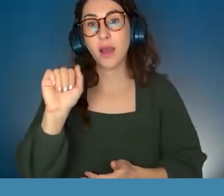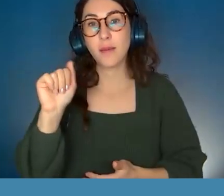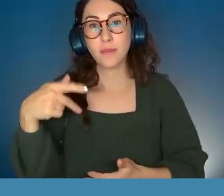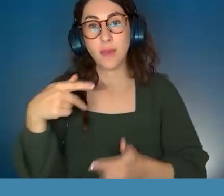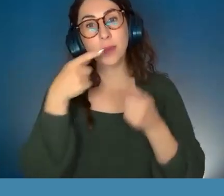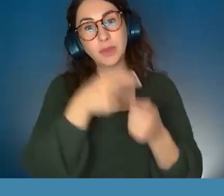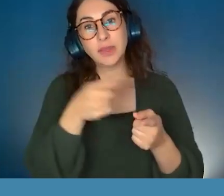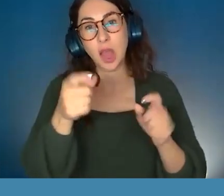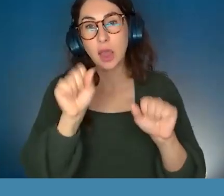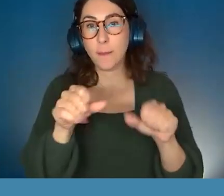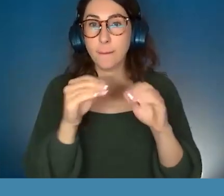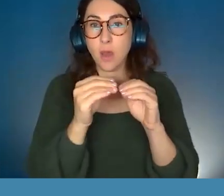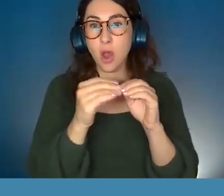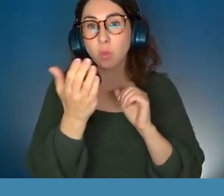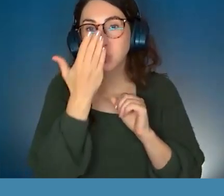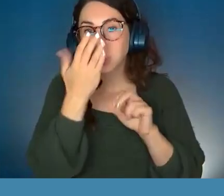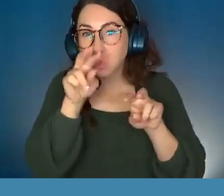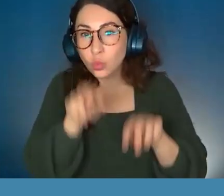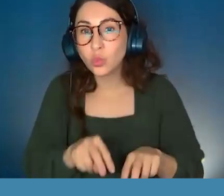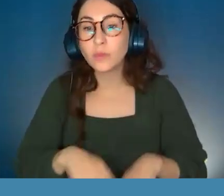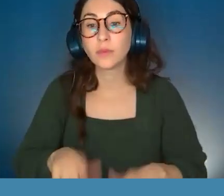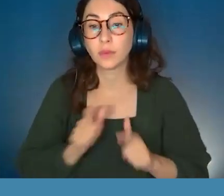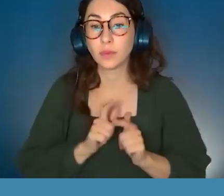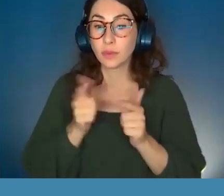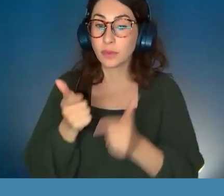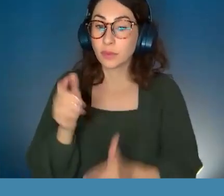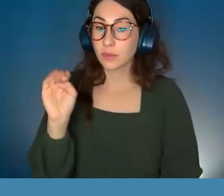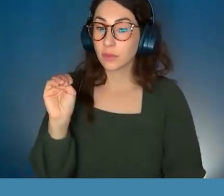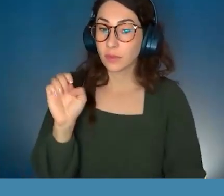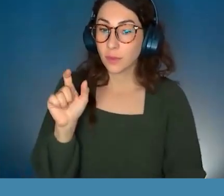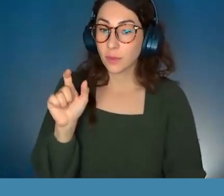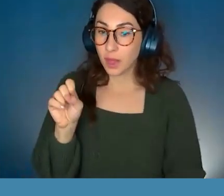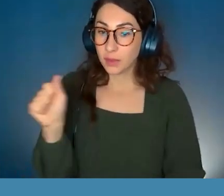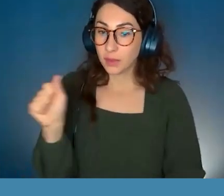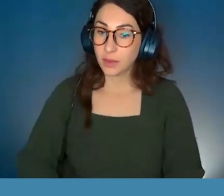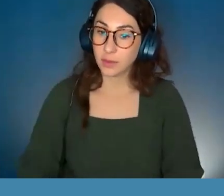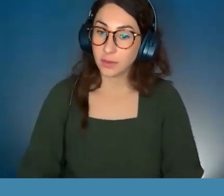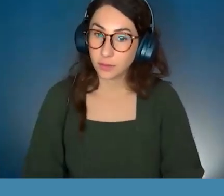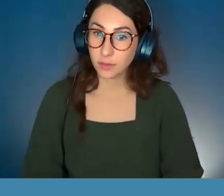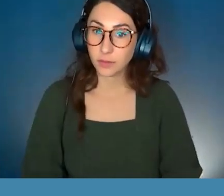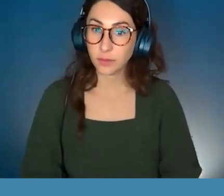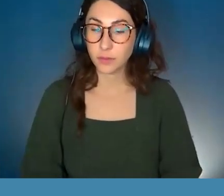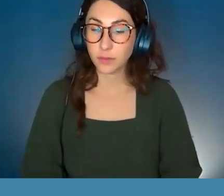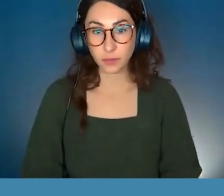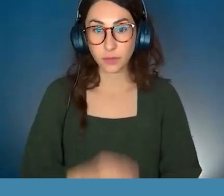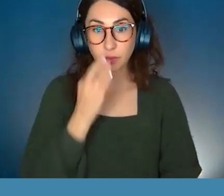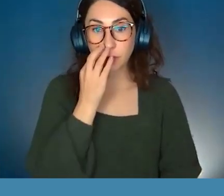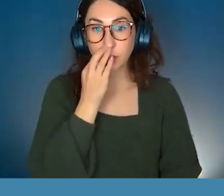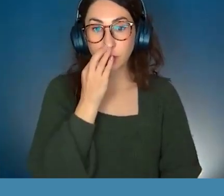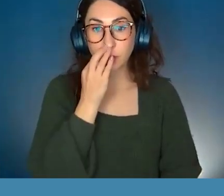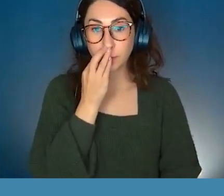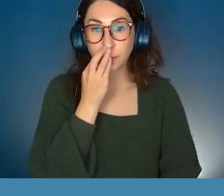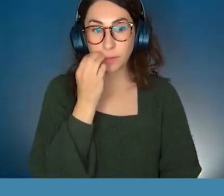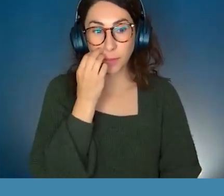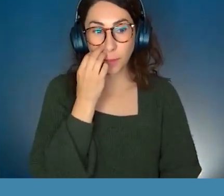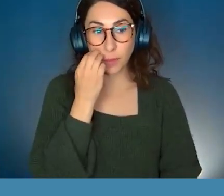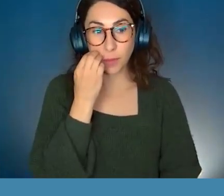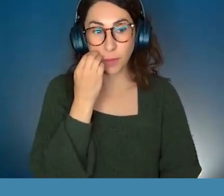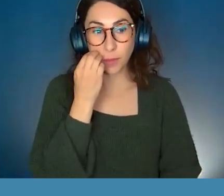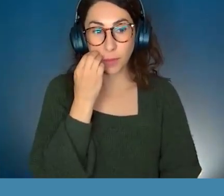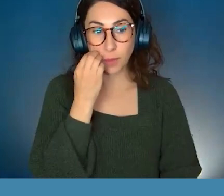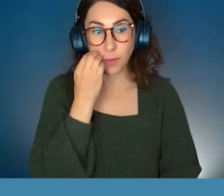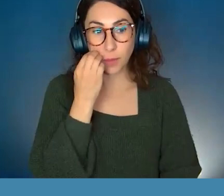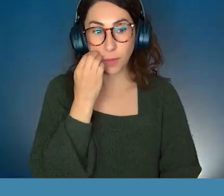community resources. So I will pass it off to Melissa from here. Thanks, Aaron. Okay, so now we're going to discuss the